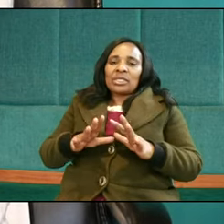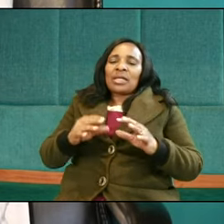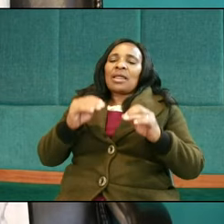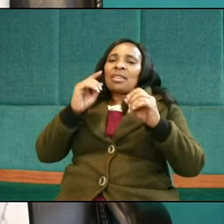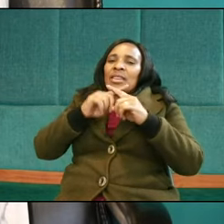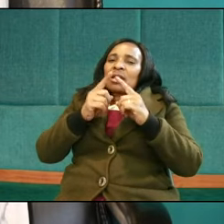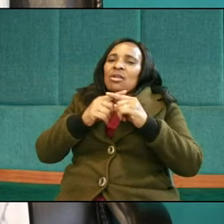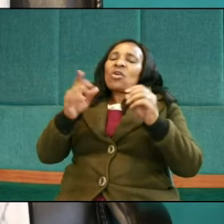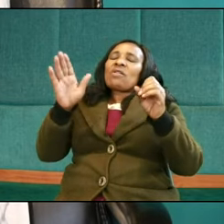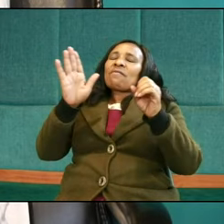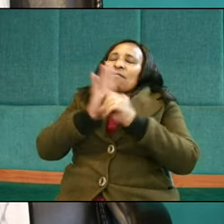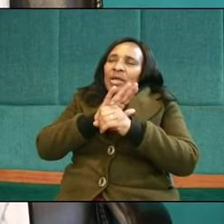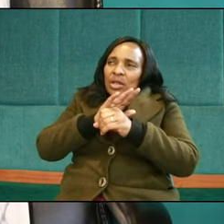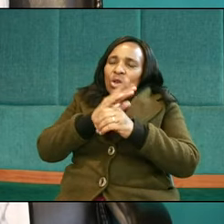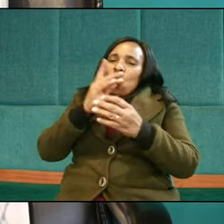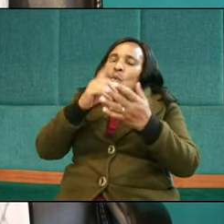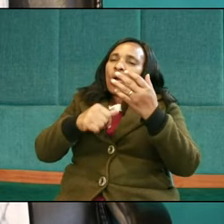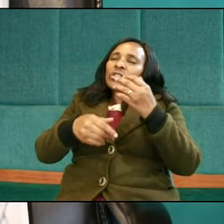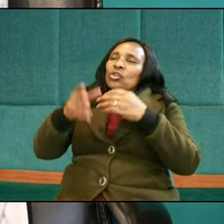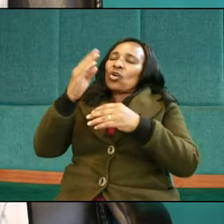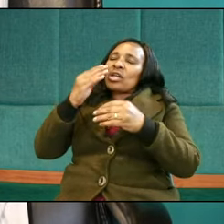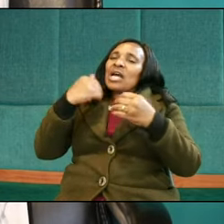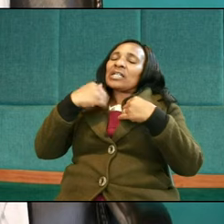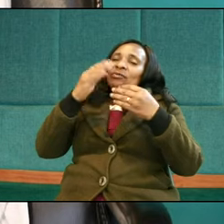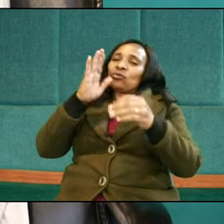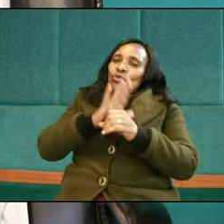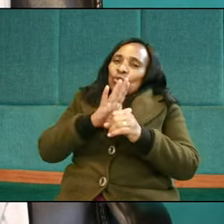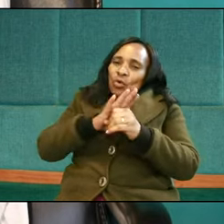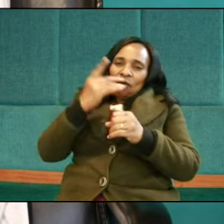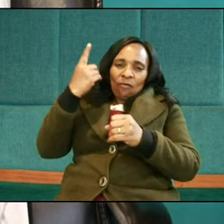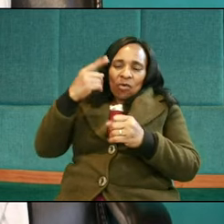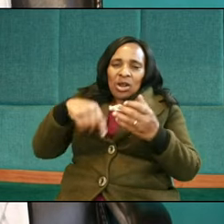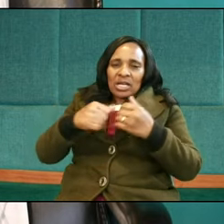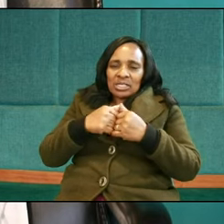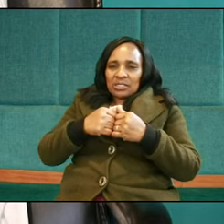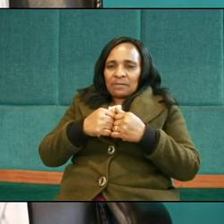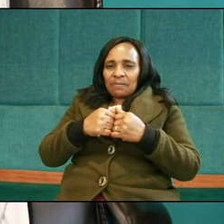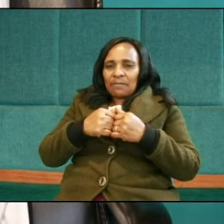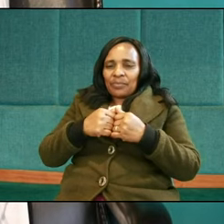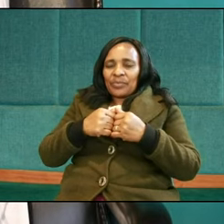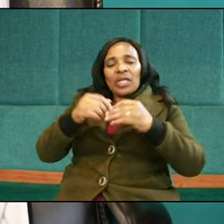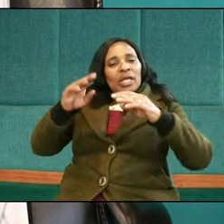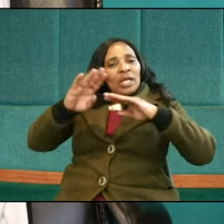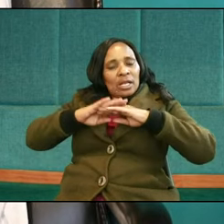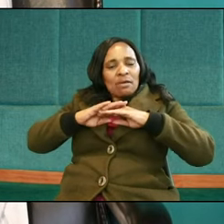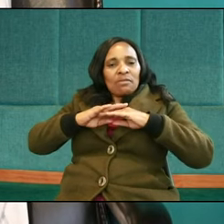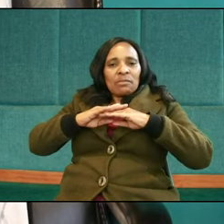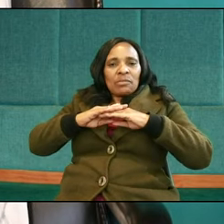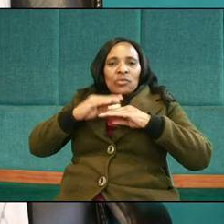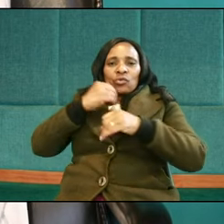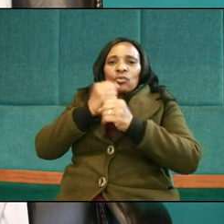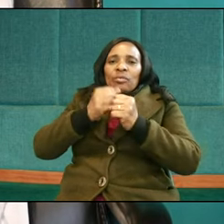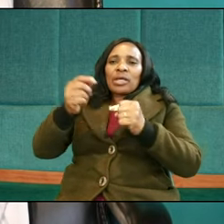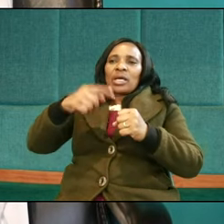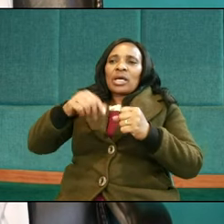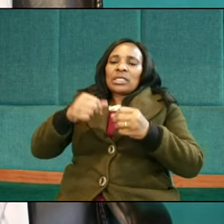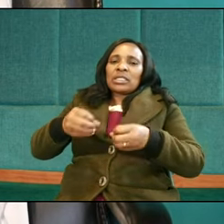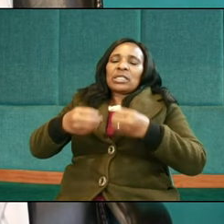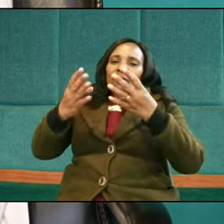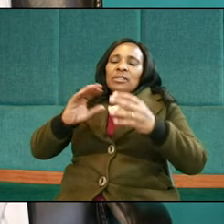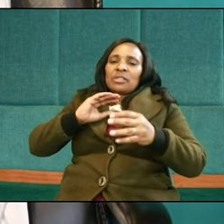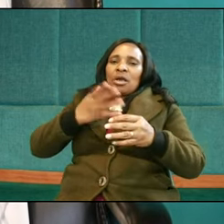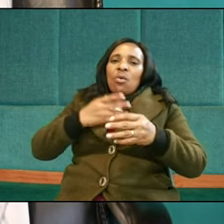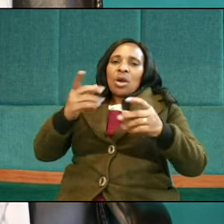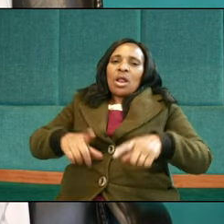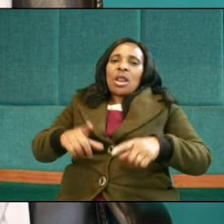fully comprehend what God has in store for us, then that is enough to make us give up our